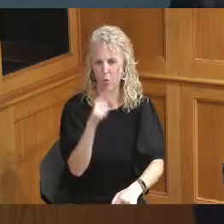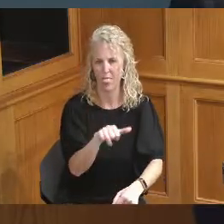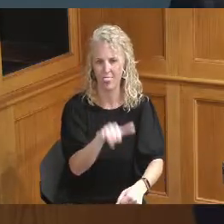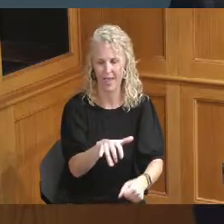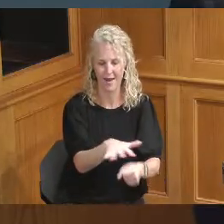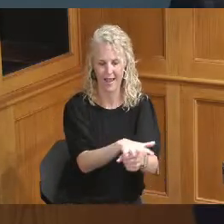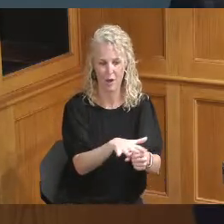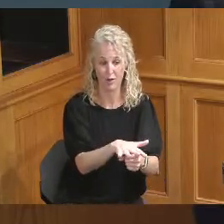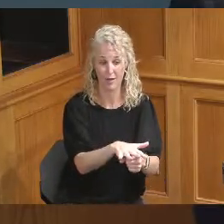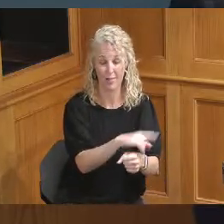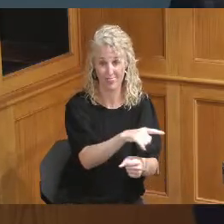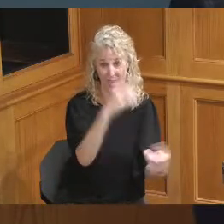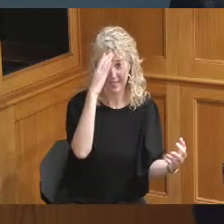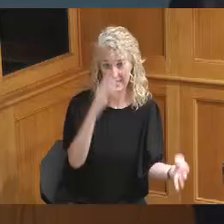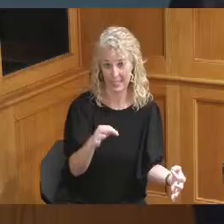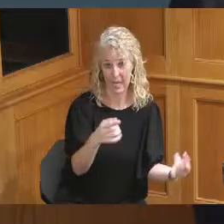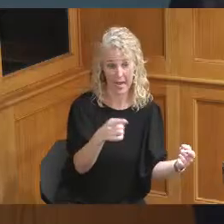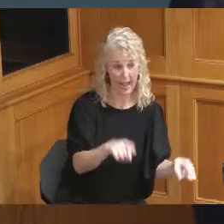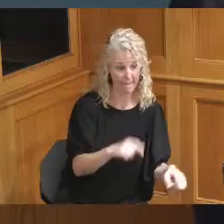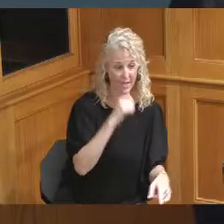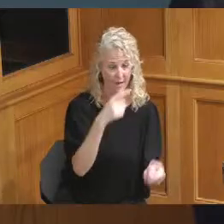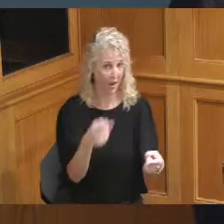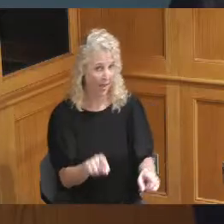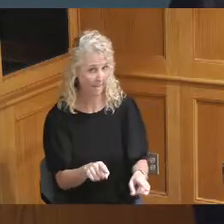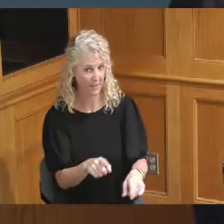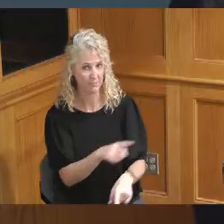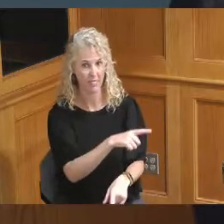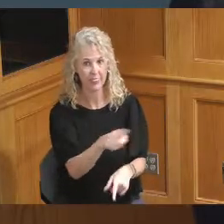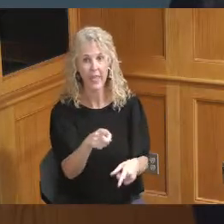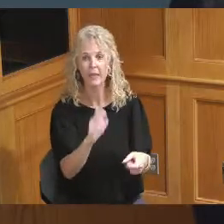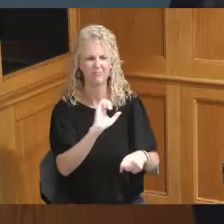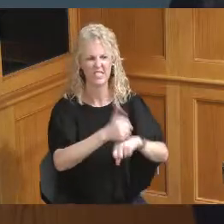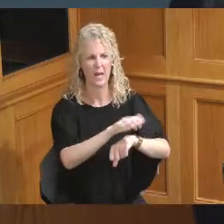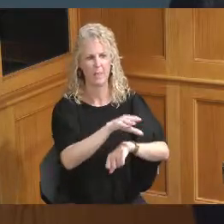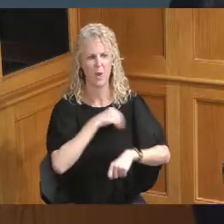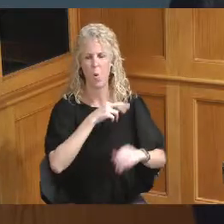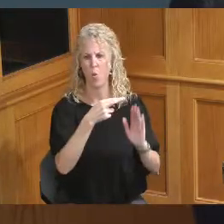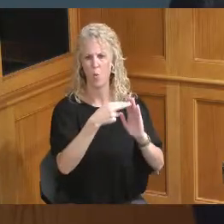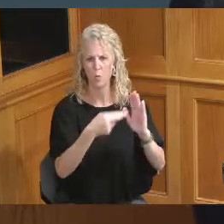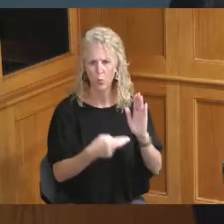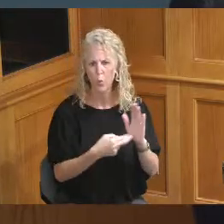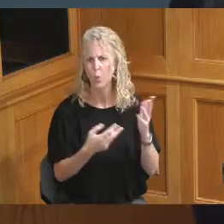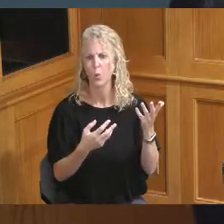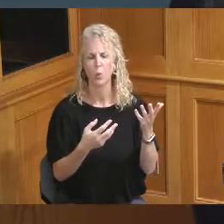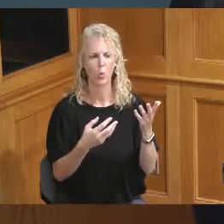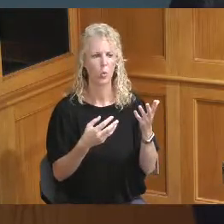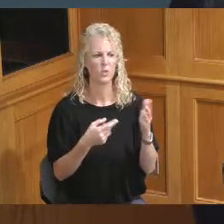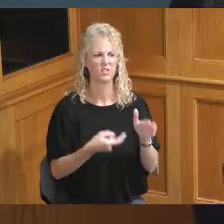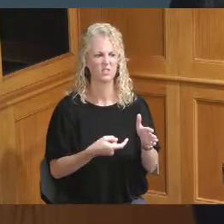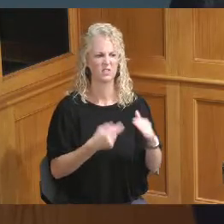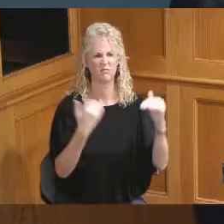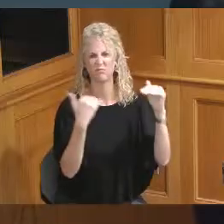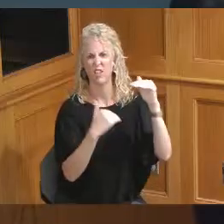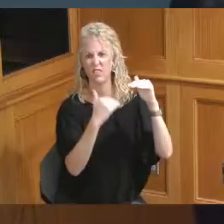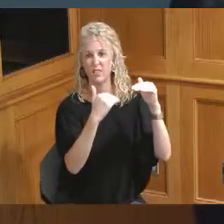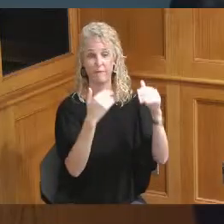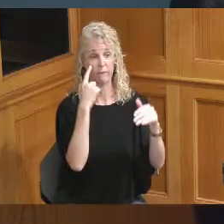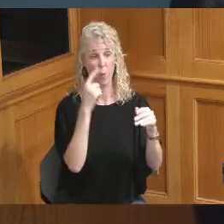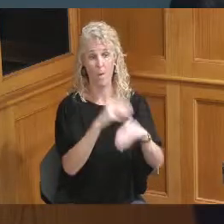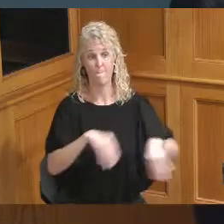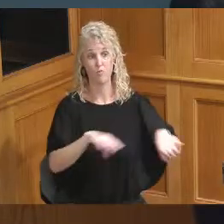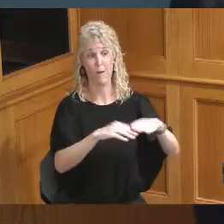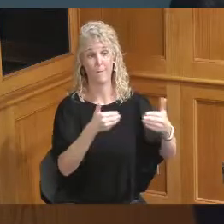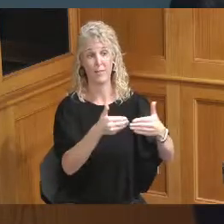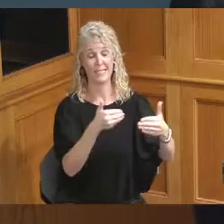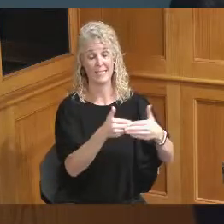on the banks. Height restrictions, density restrictions for properties that are nearby their stadium, or rather